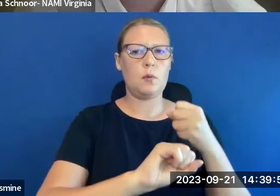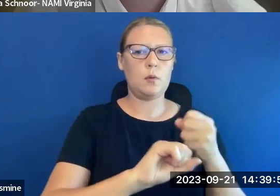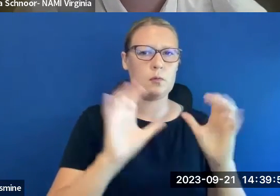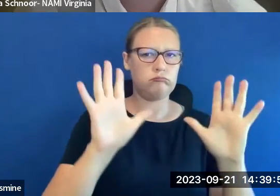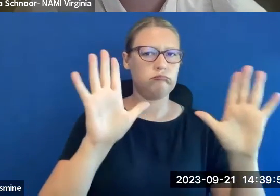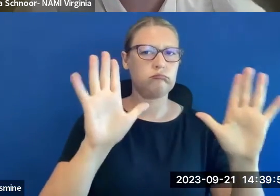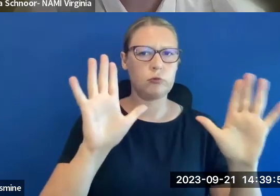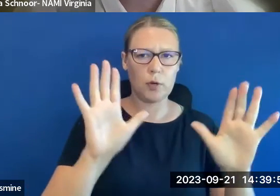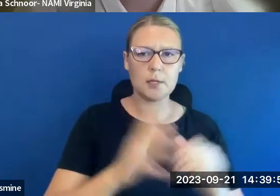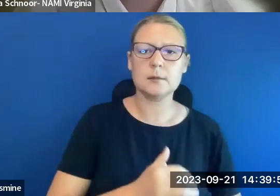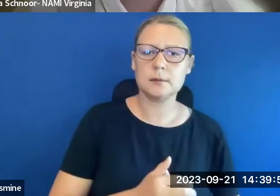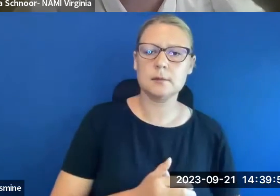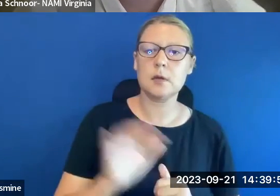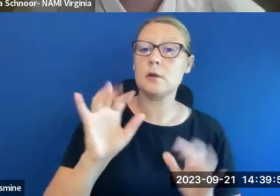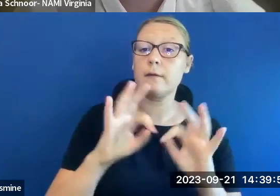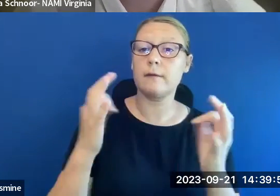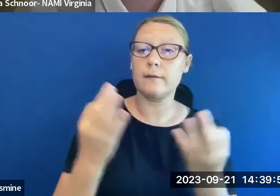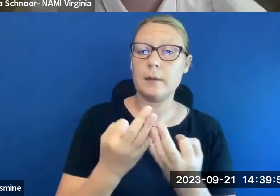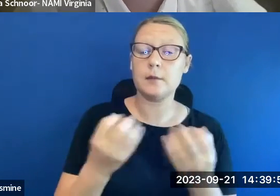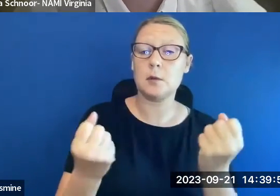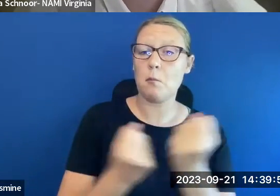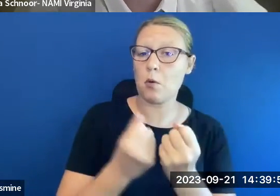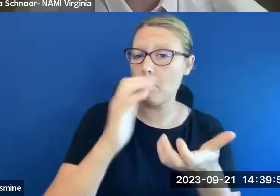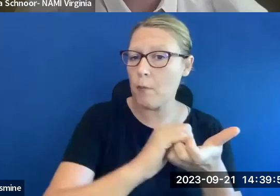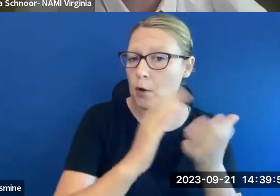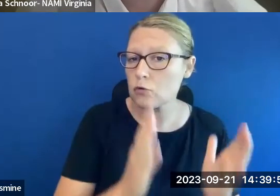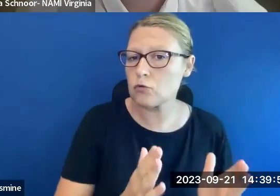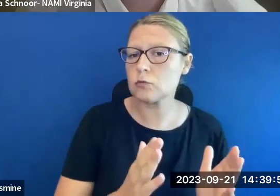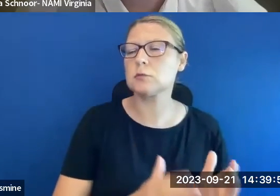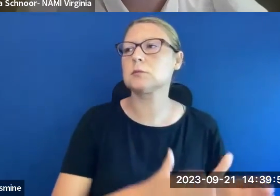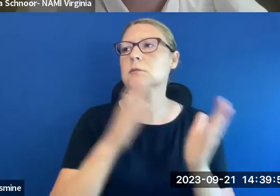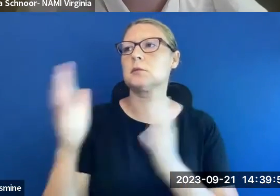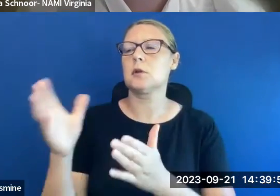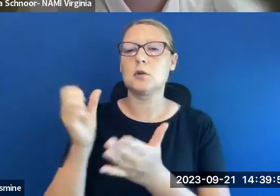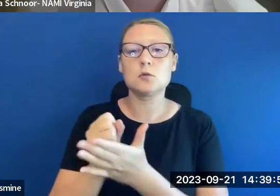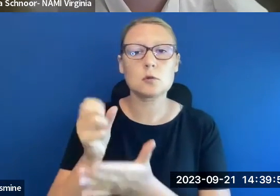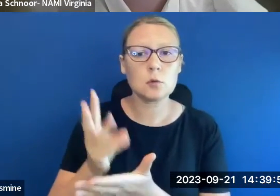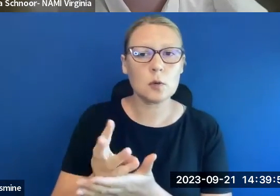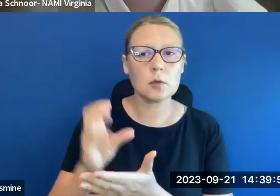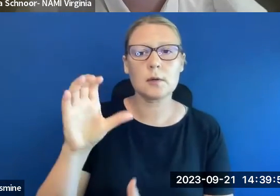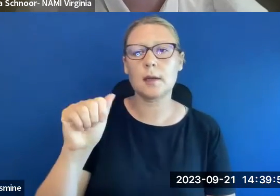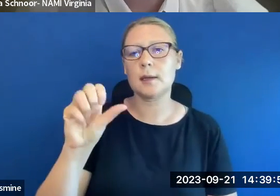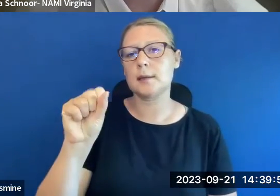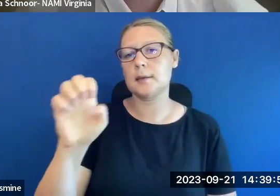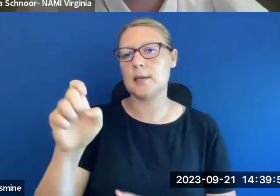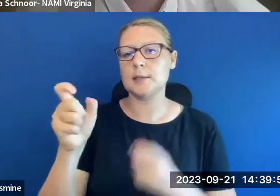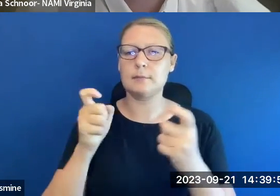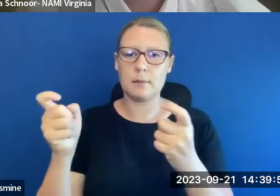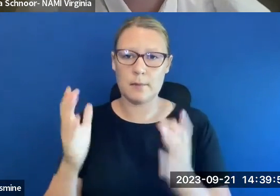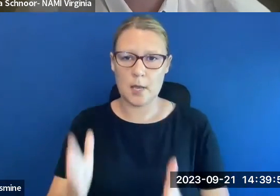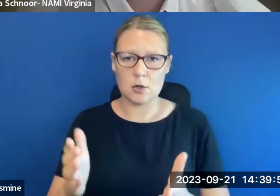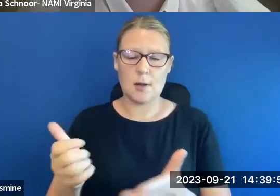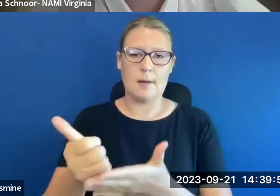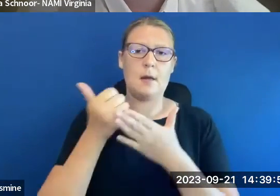family support partners and to case managers, people who can help you navigate the mental health system, because it can be